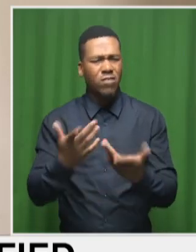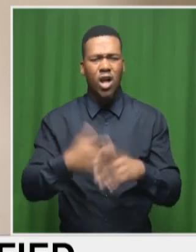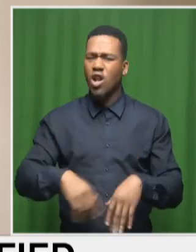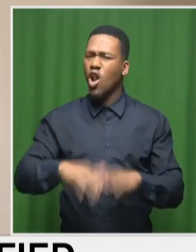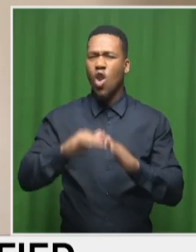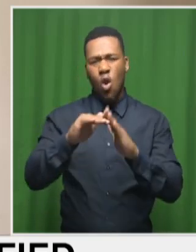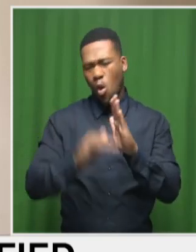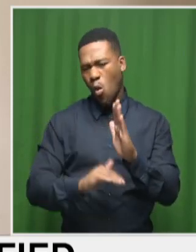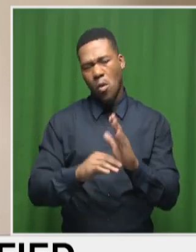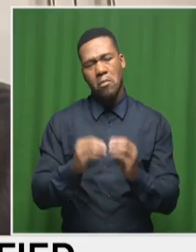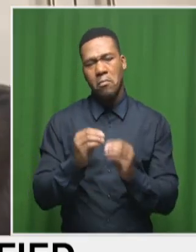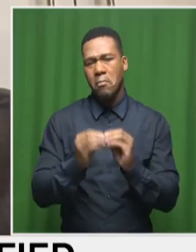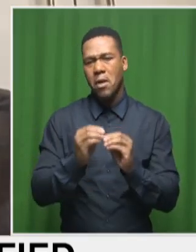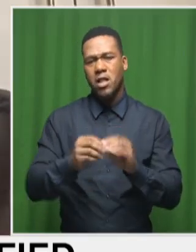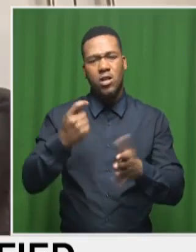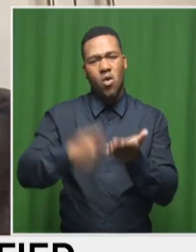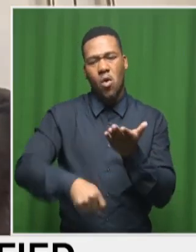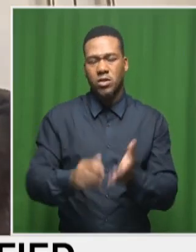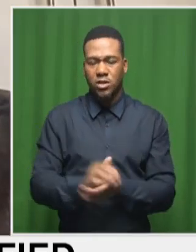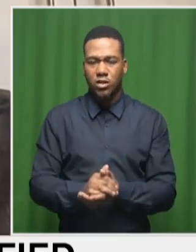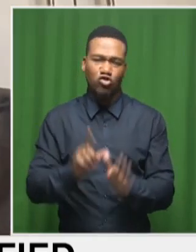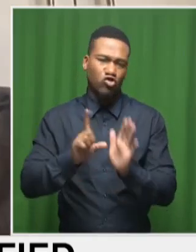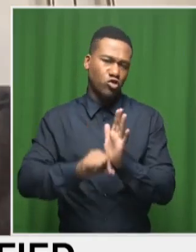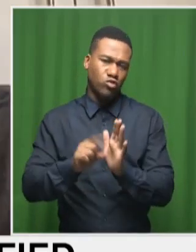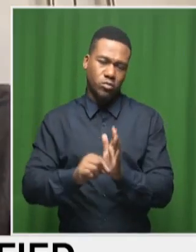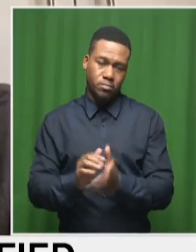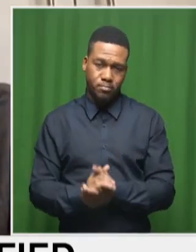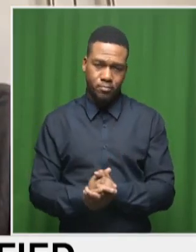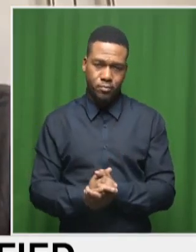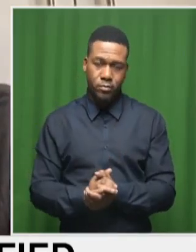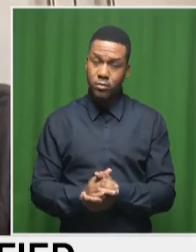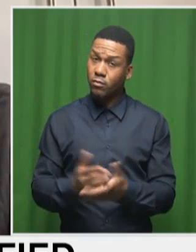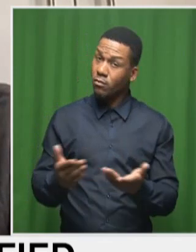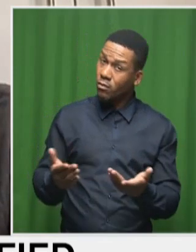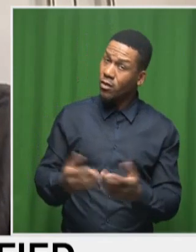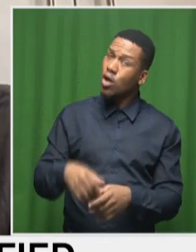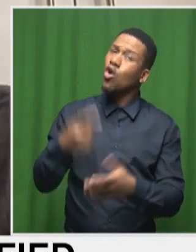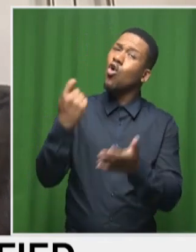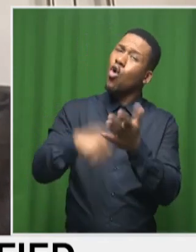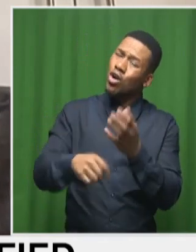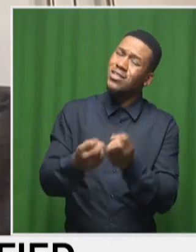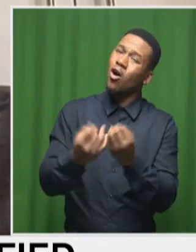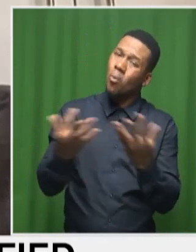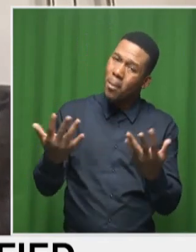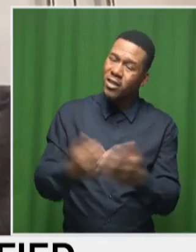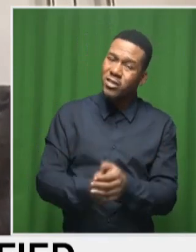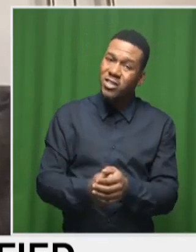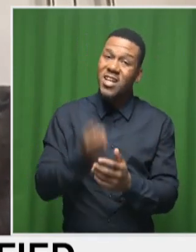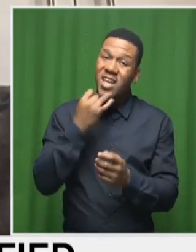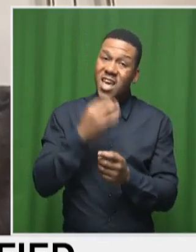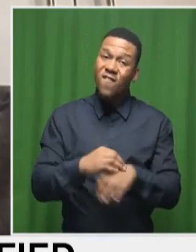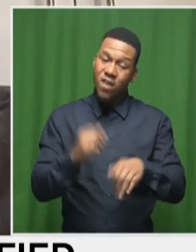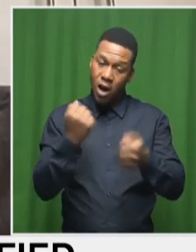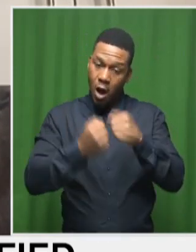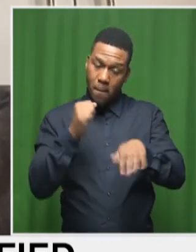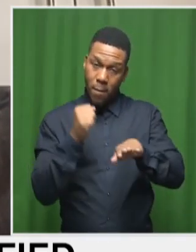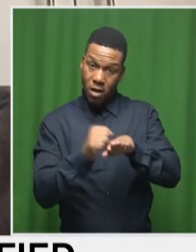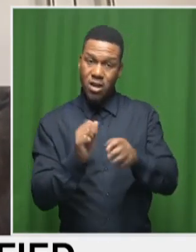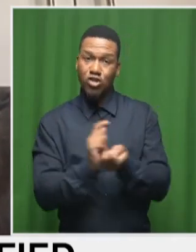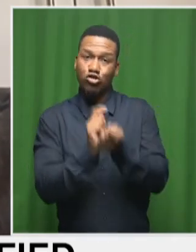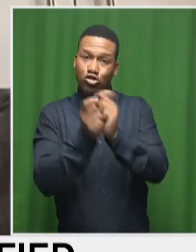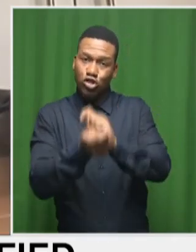maintenance. And what does that cost, the maintenance and, of course, the conversion, if you were to do one on your car?